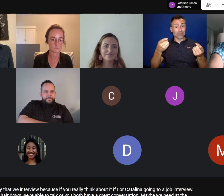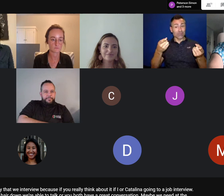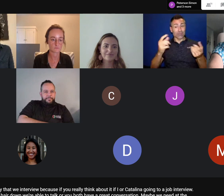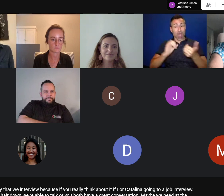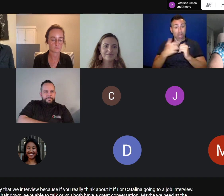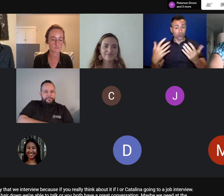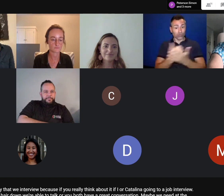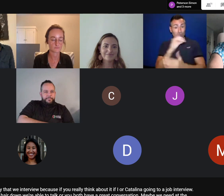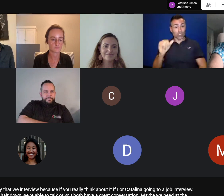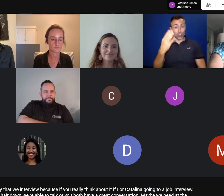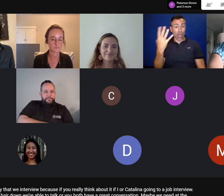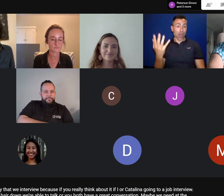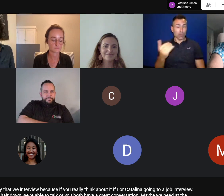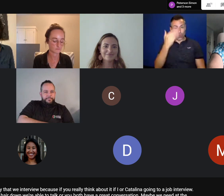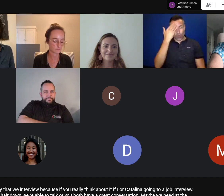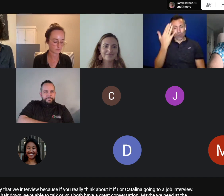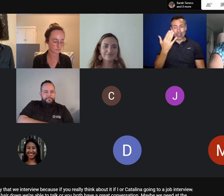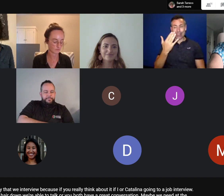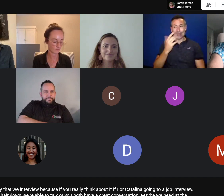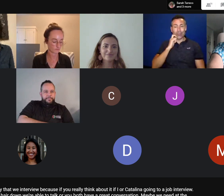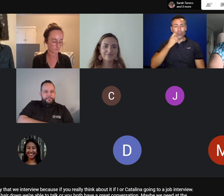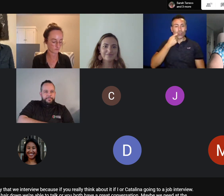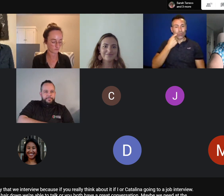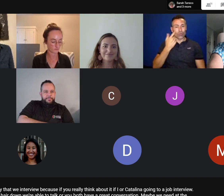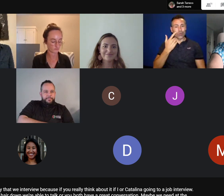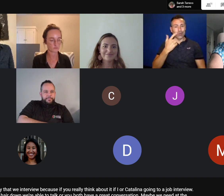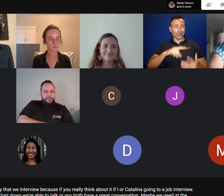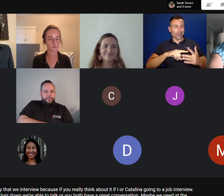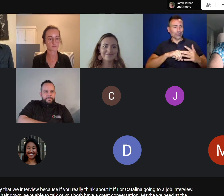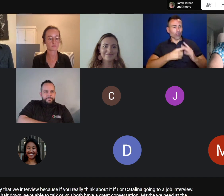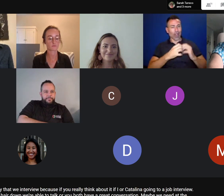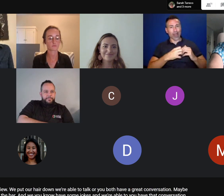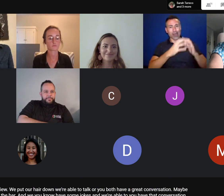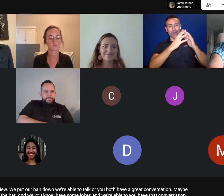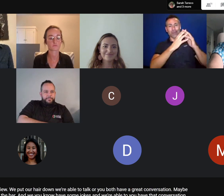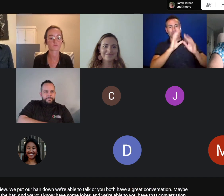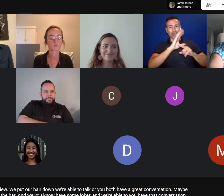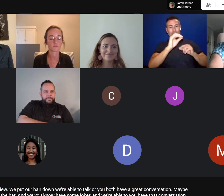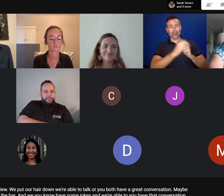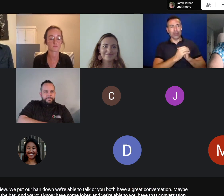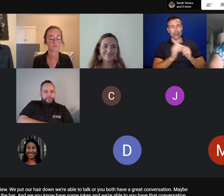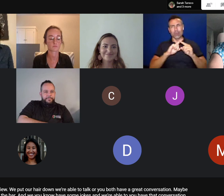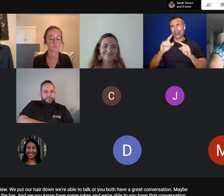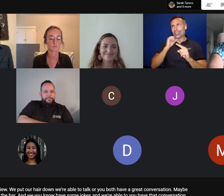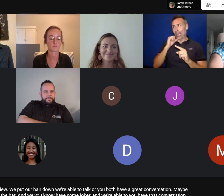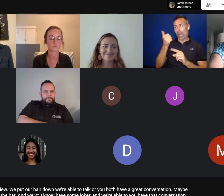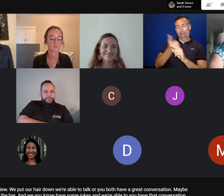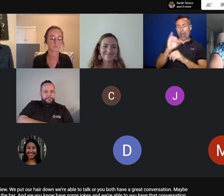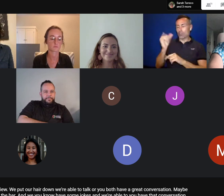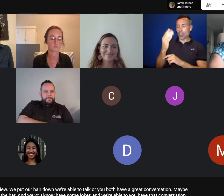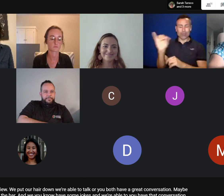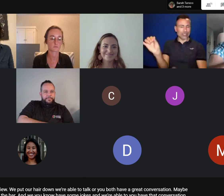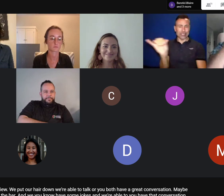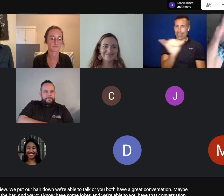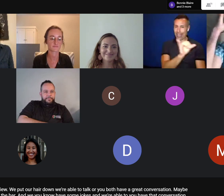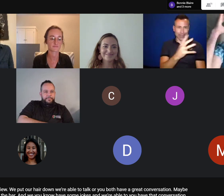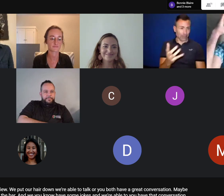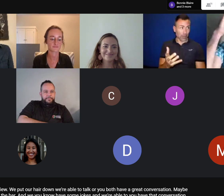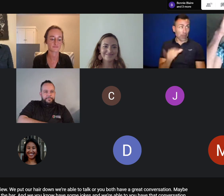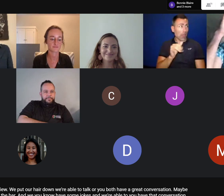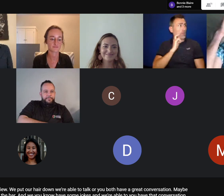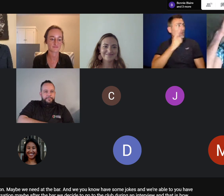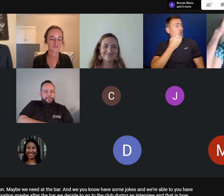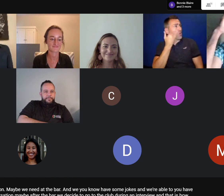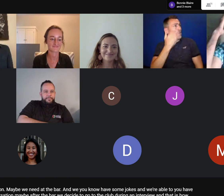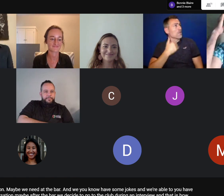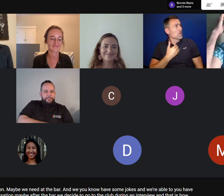cool startup kind of company, I don't think that that's the case for every job. That would be a really cool way to go to a job. You go to an interview and then you end up at the